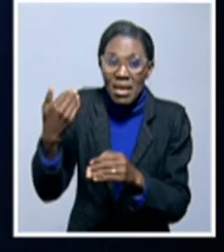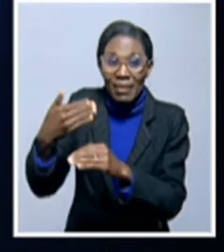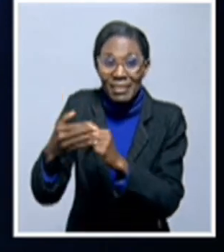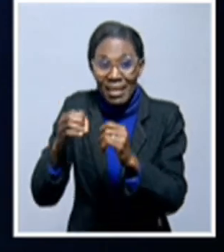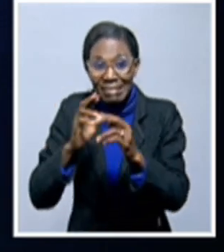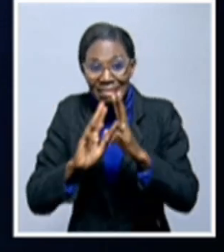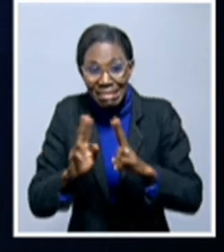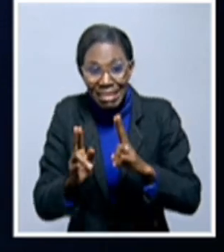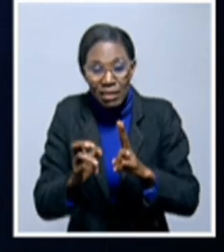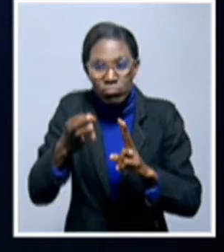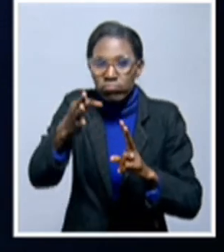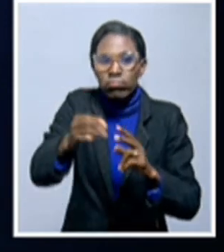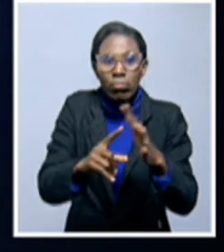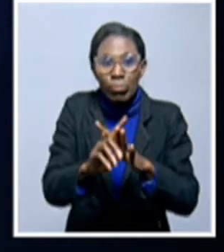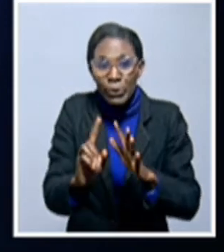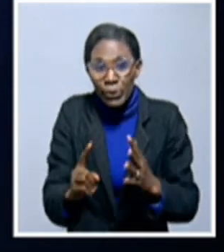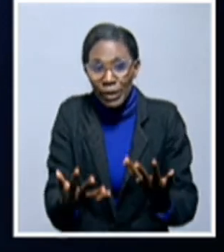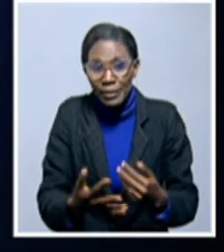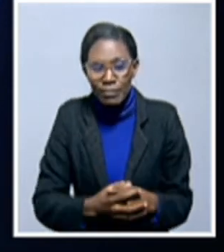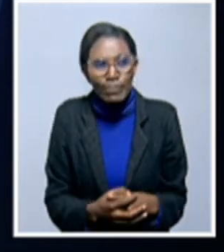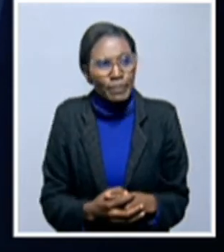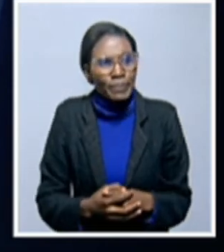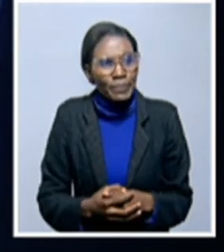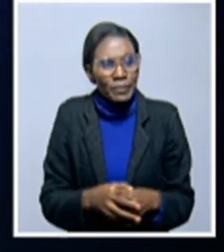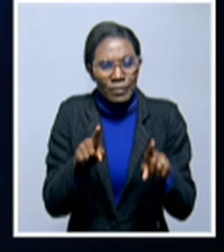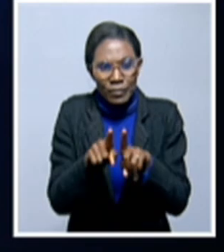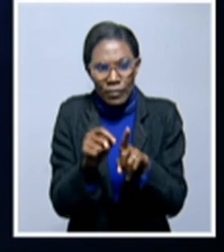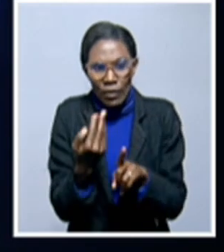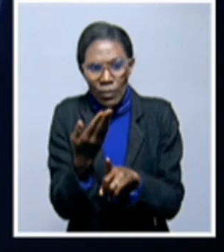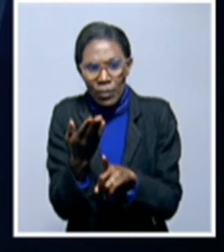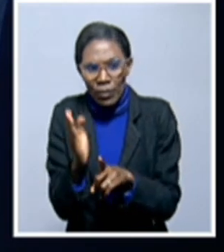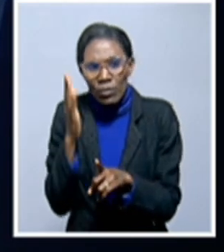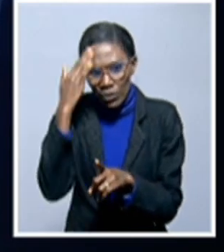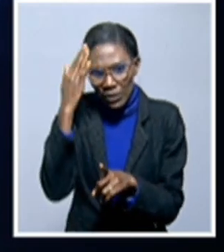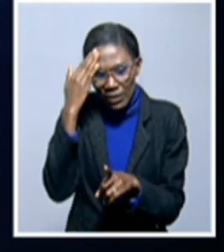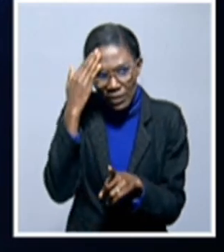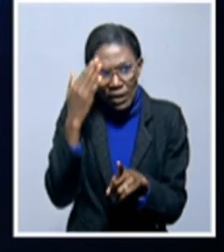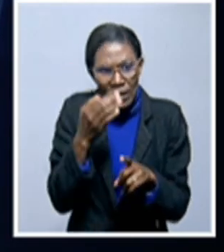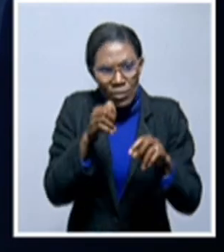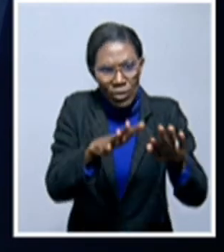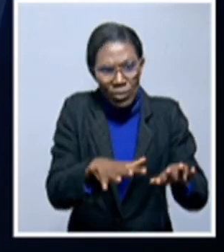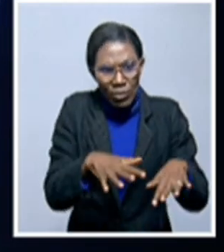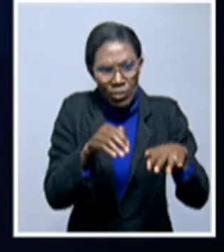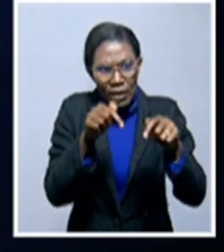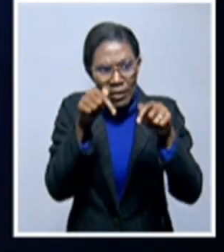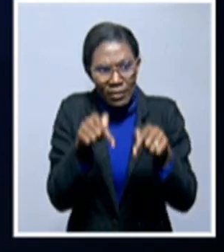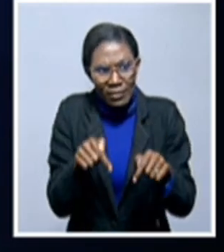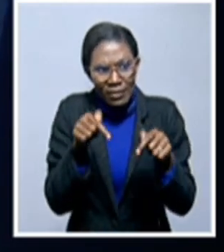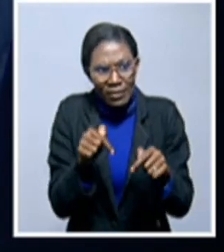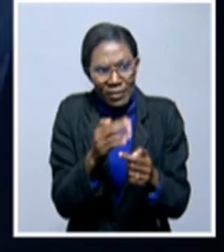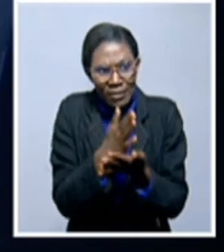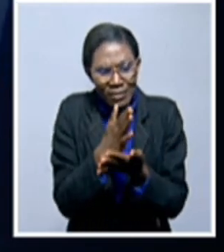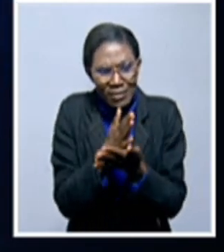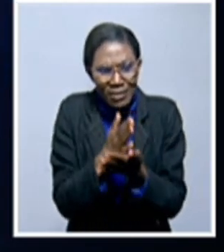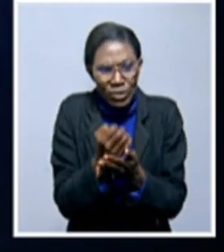are the consequences? Correct. As we are all aware that National Assembly sessions actually run for